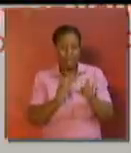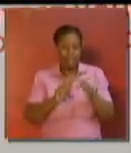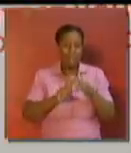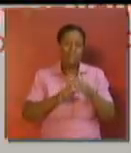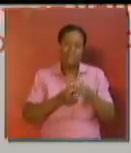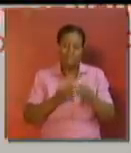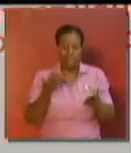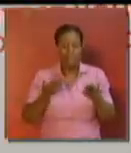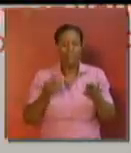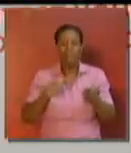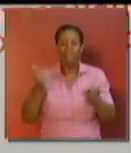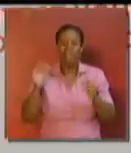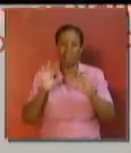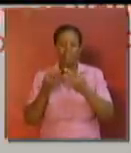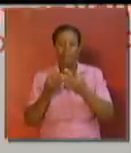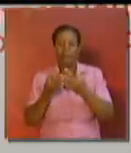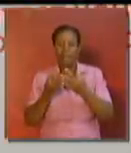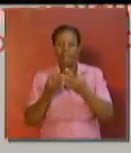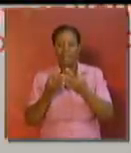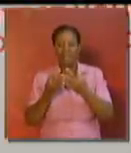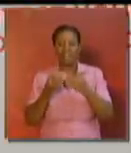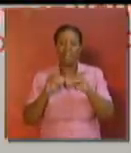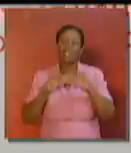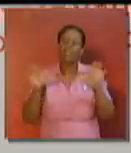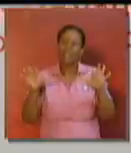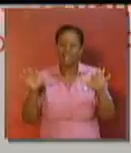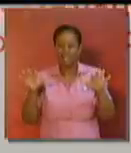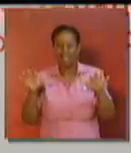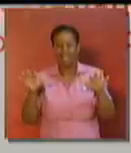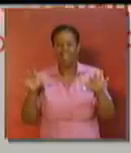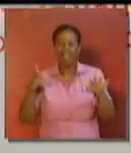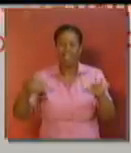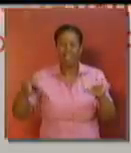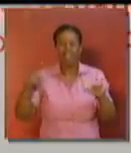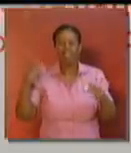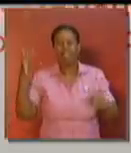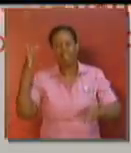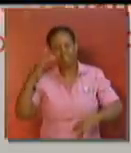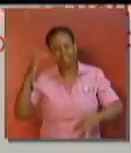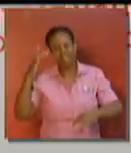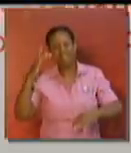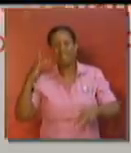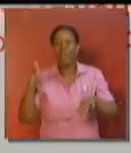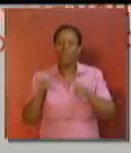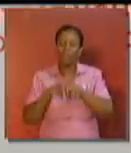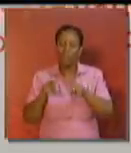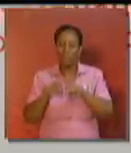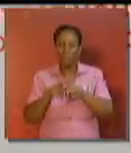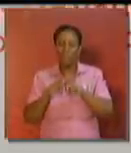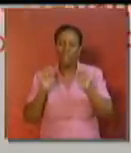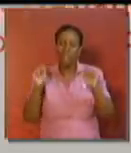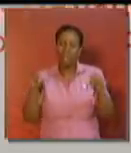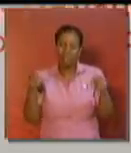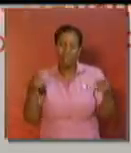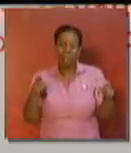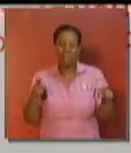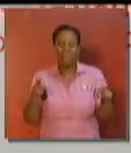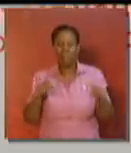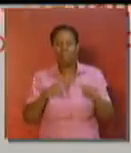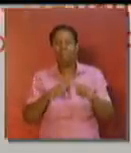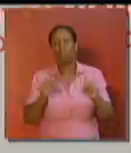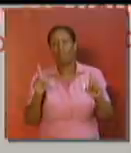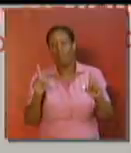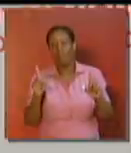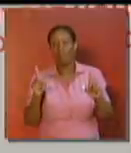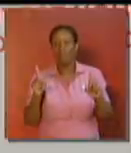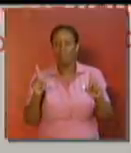So we know that there's a little margin of error, but we do want to continue to encourage people to do the best that they